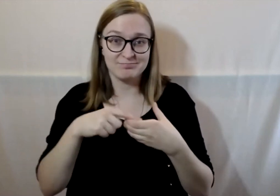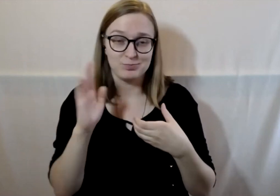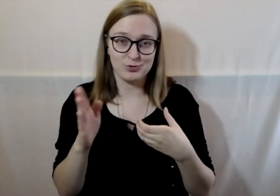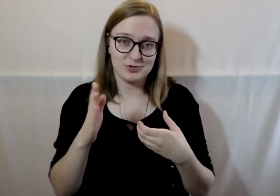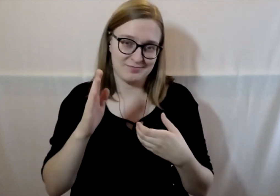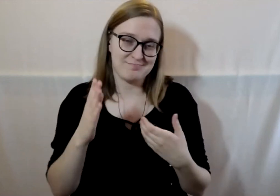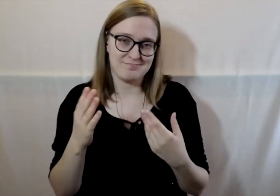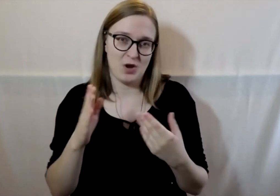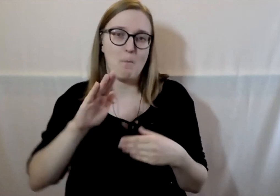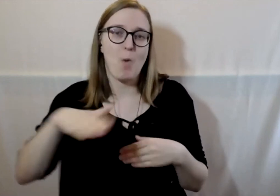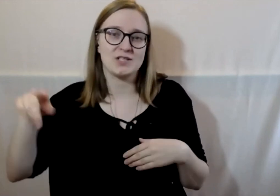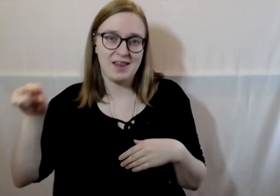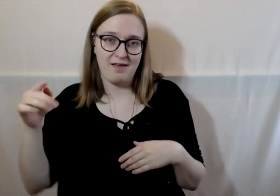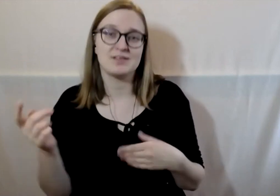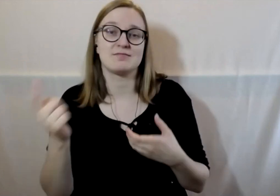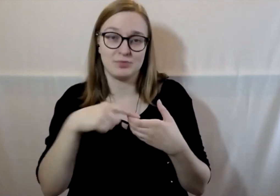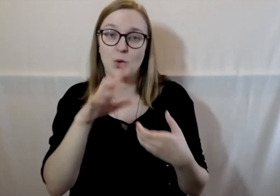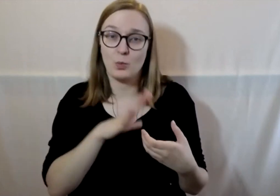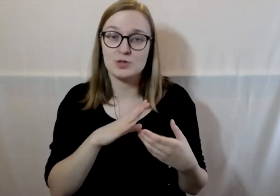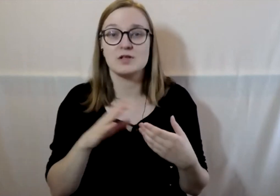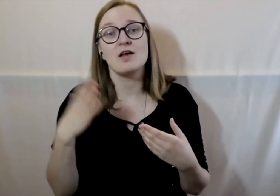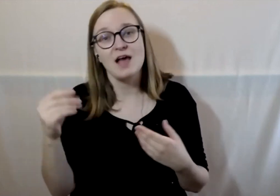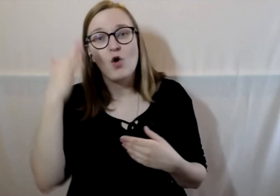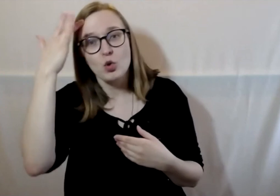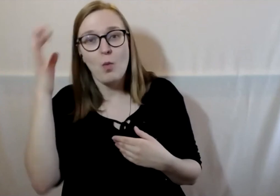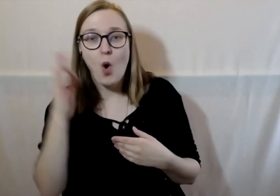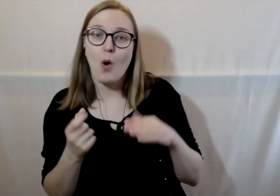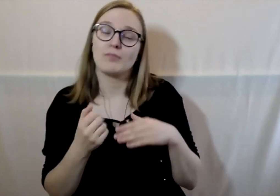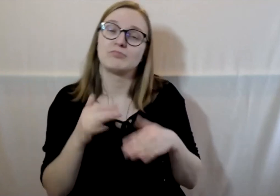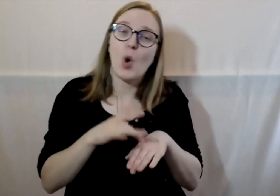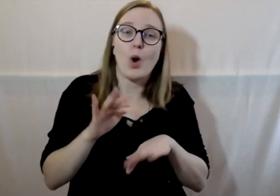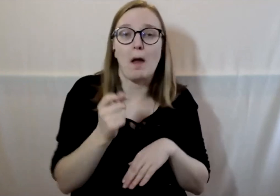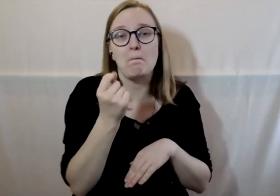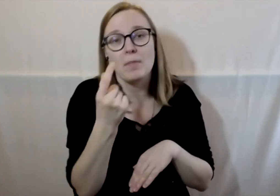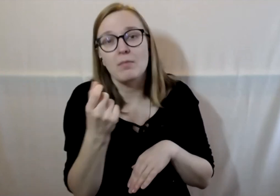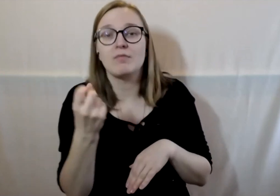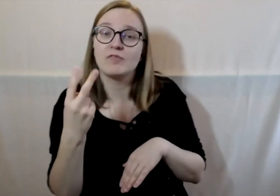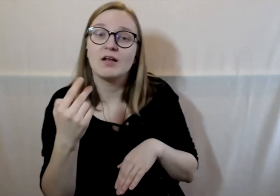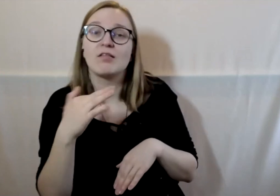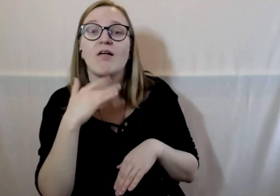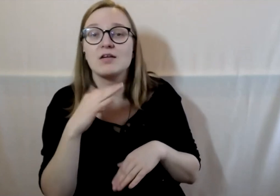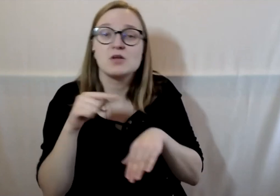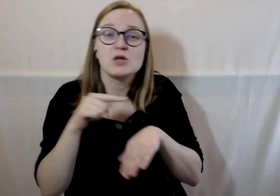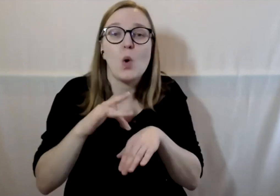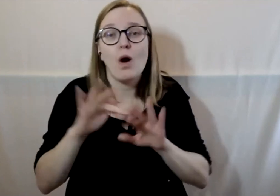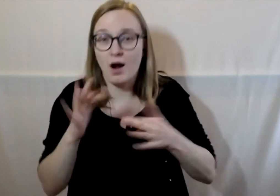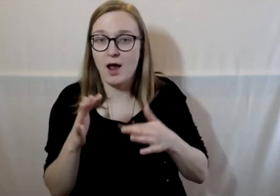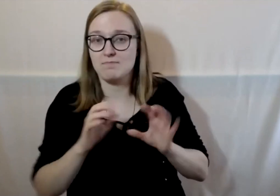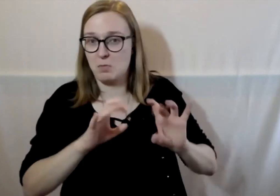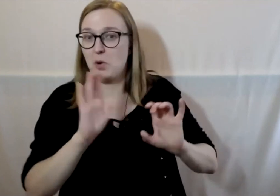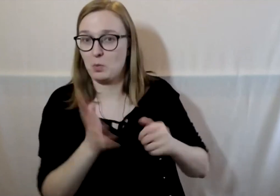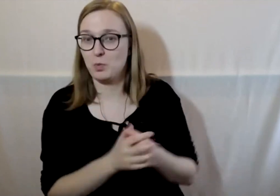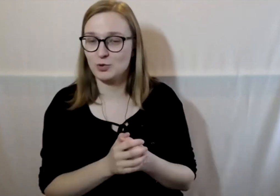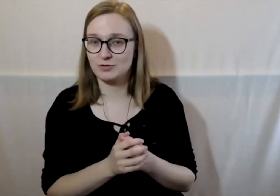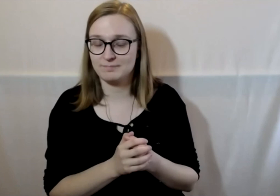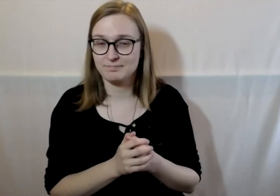perspectives on the secondary education. We're going to look at assessment and some of the issues related